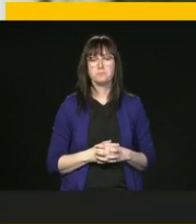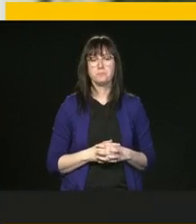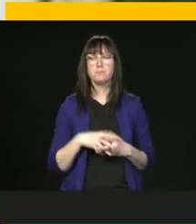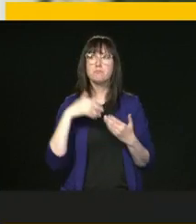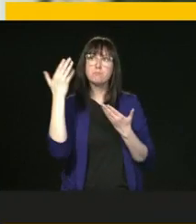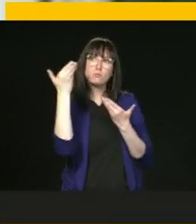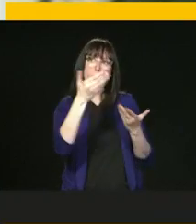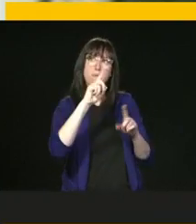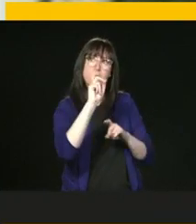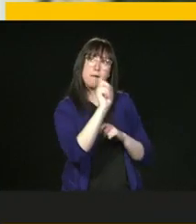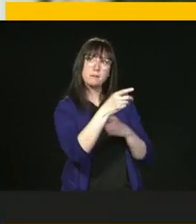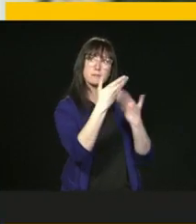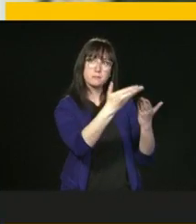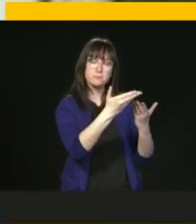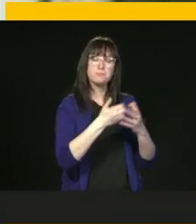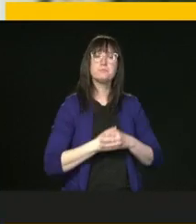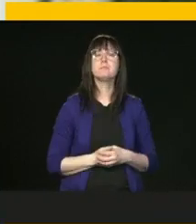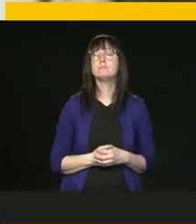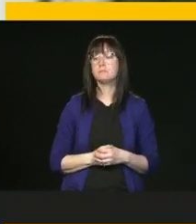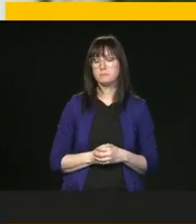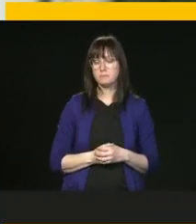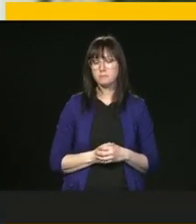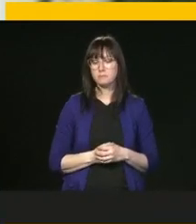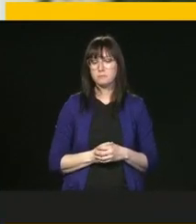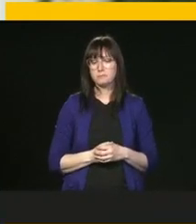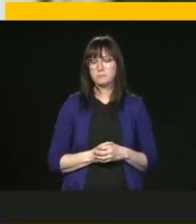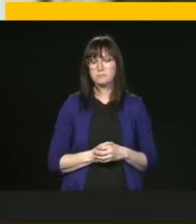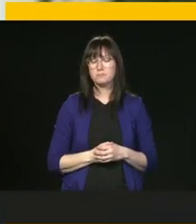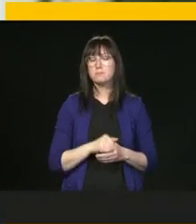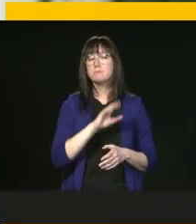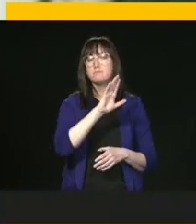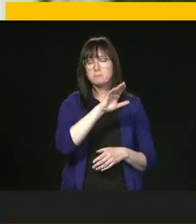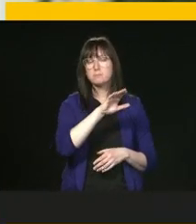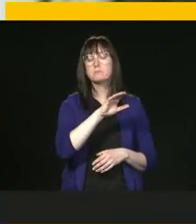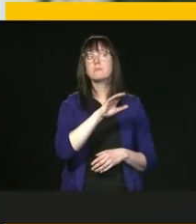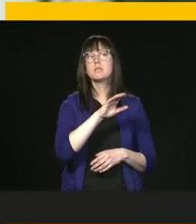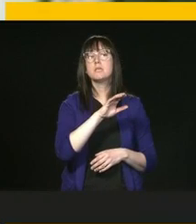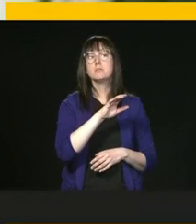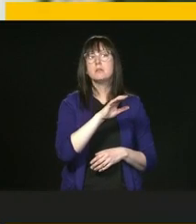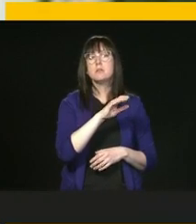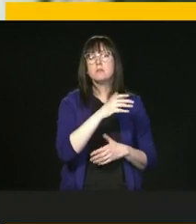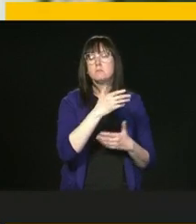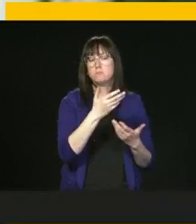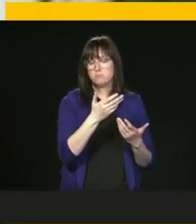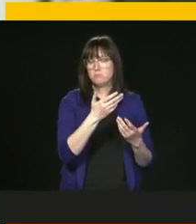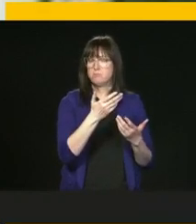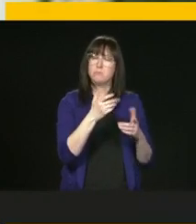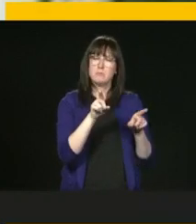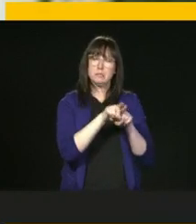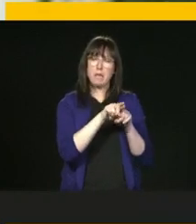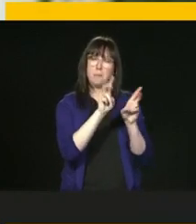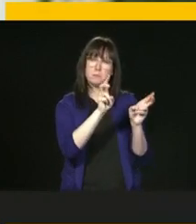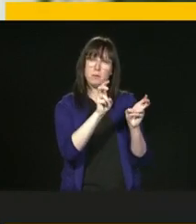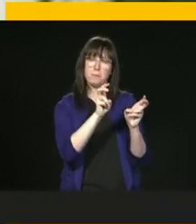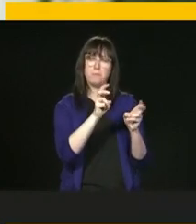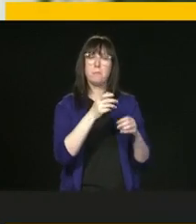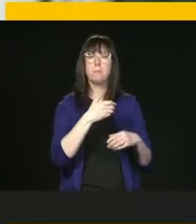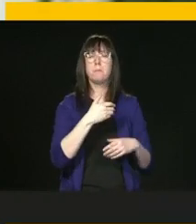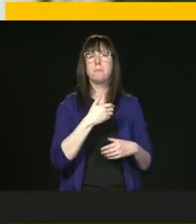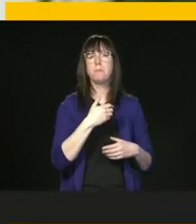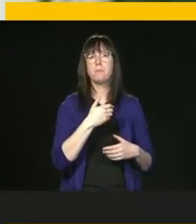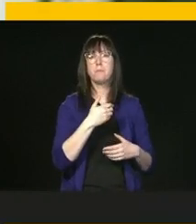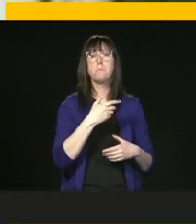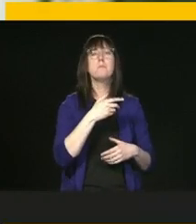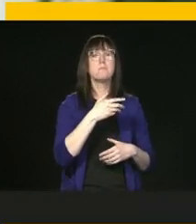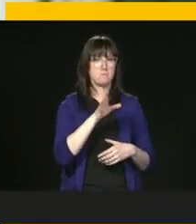Please go ahead, la parole est à vous. Oui, Monsieur Trudeau, justement, dans cet ordre d'idées, je sais que vous allez parler à vos homologues. I know you'll be talking to